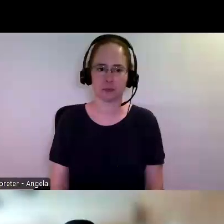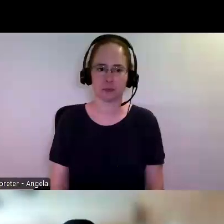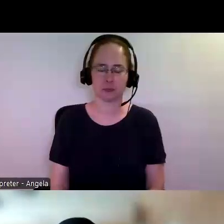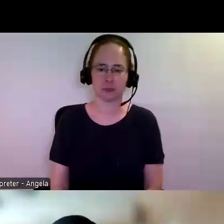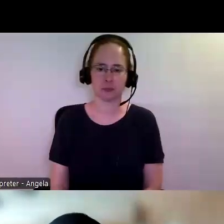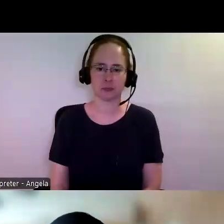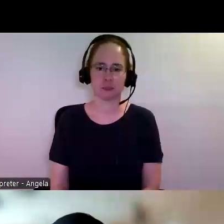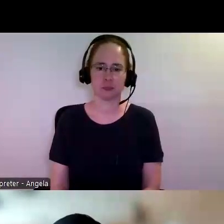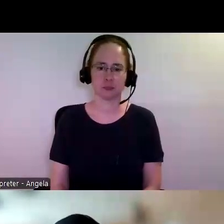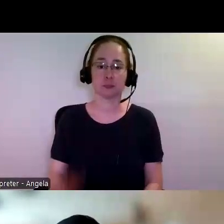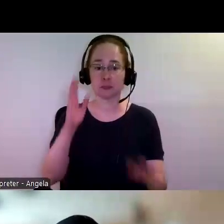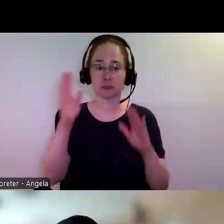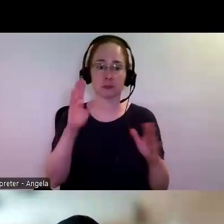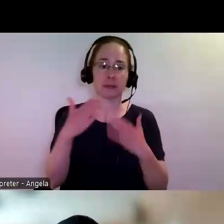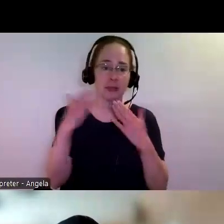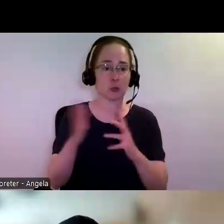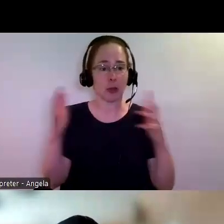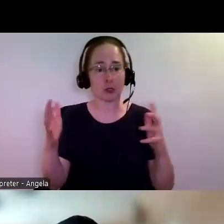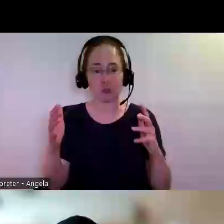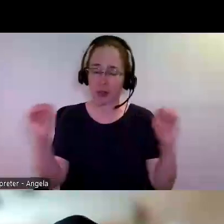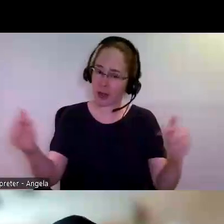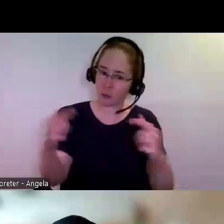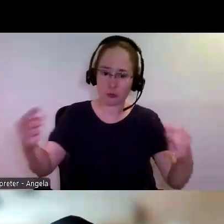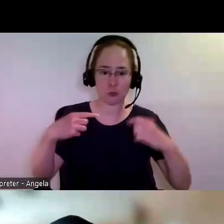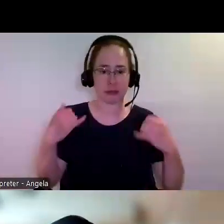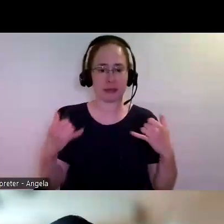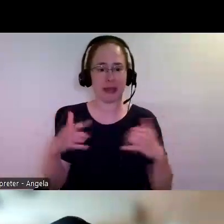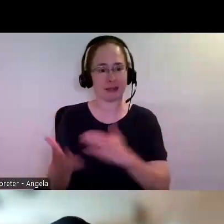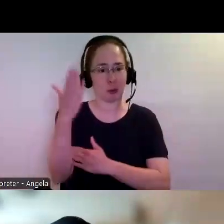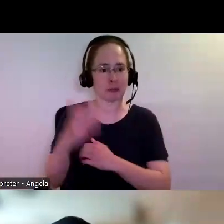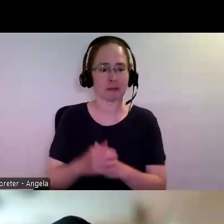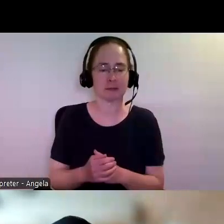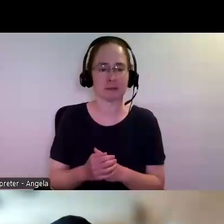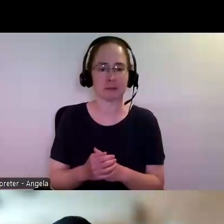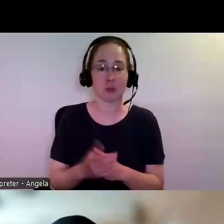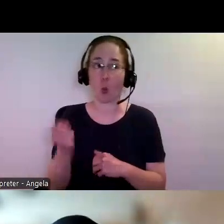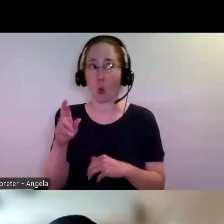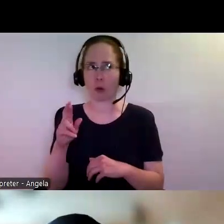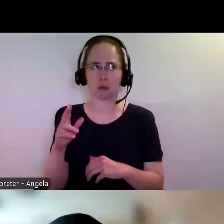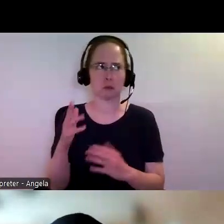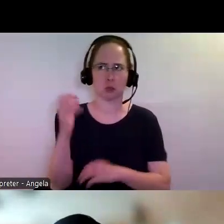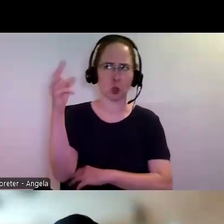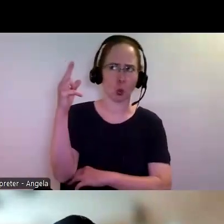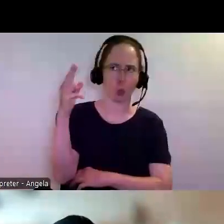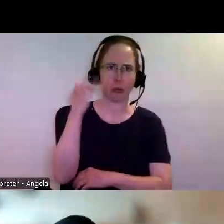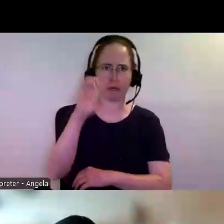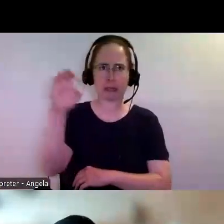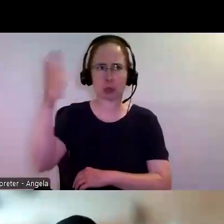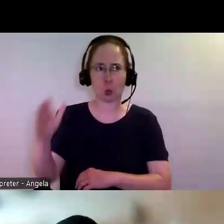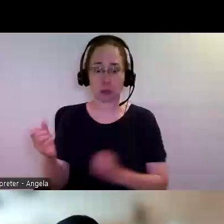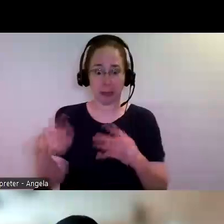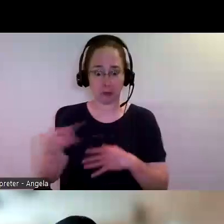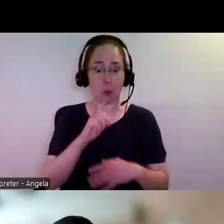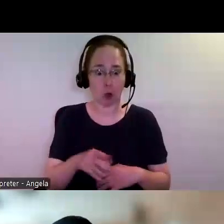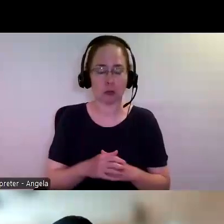Hey, thank you so much to everyone for joining us this morning, or I guess noon if you're on the East Coast, as many of you